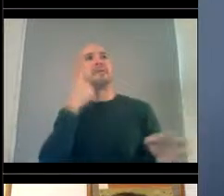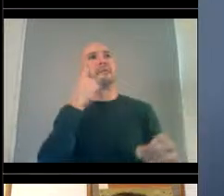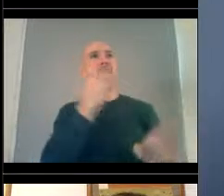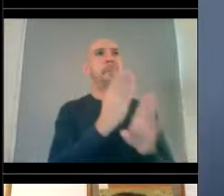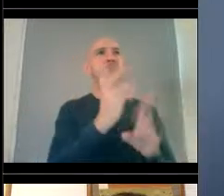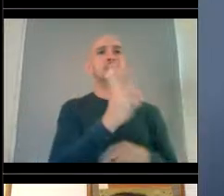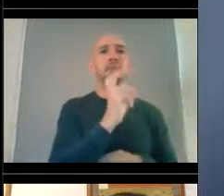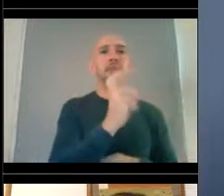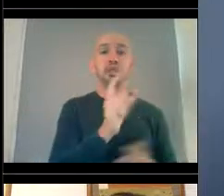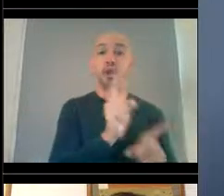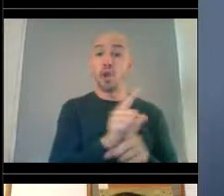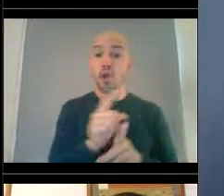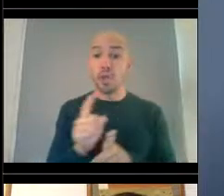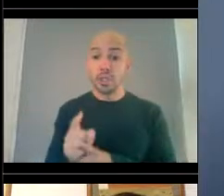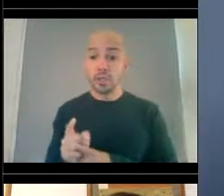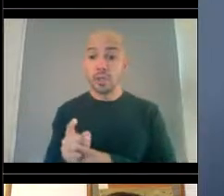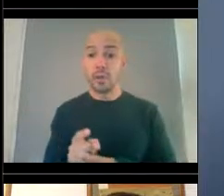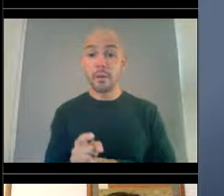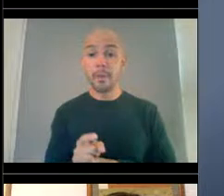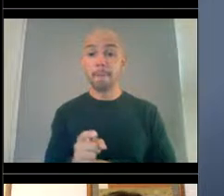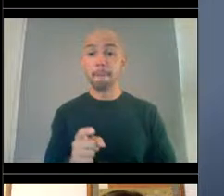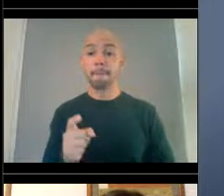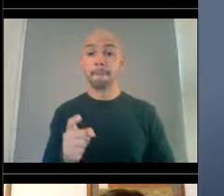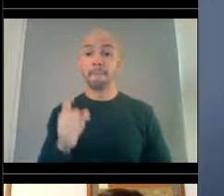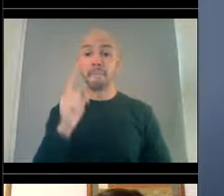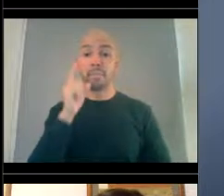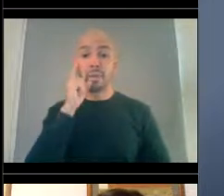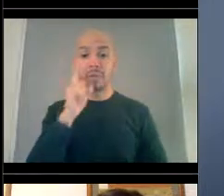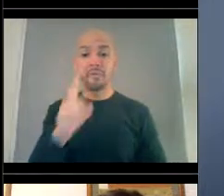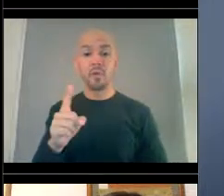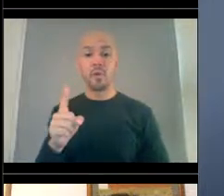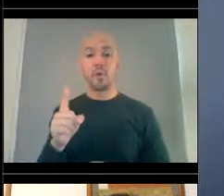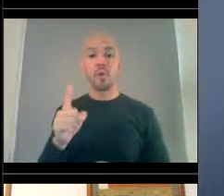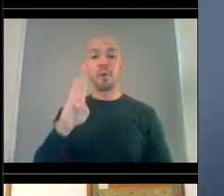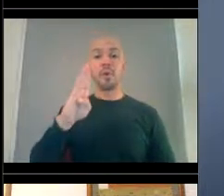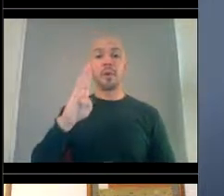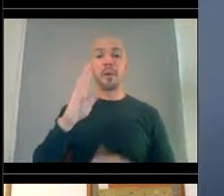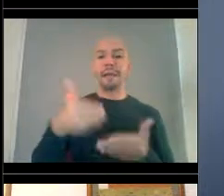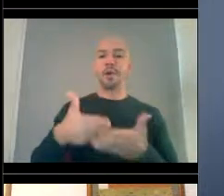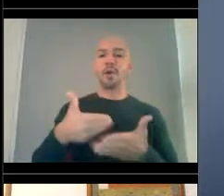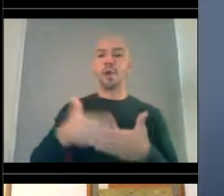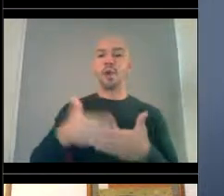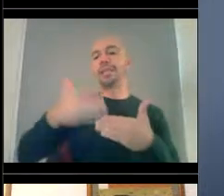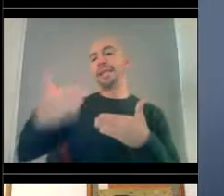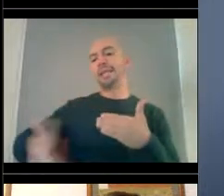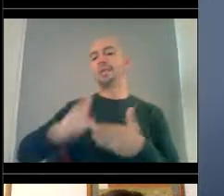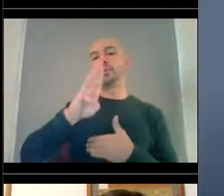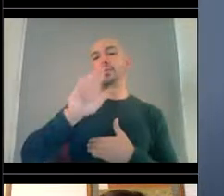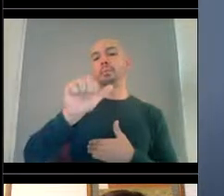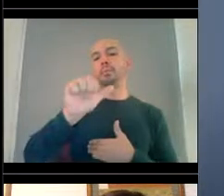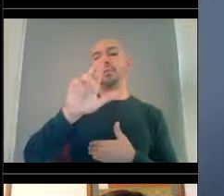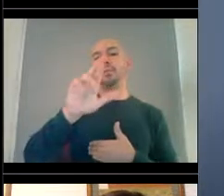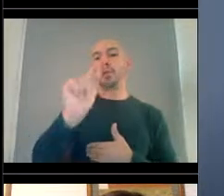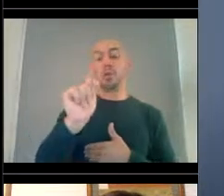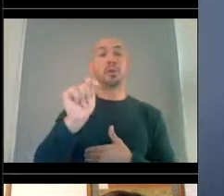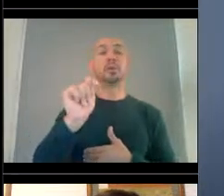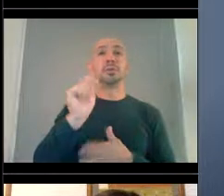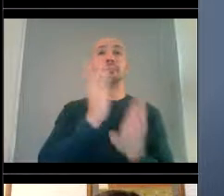so specifically right by the bart station amtrak station uh there's like a huge parking lot that's not being